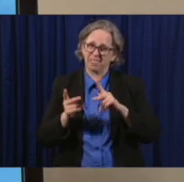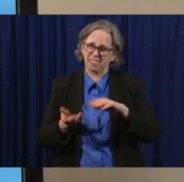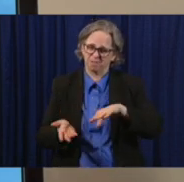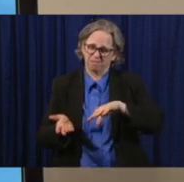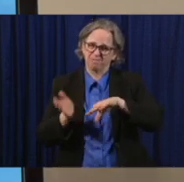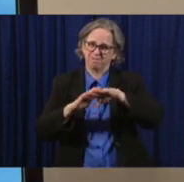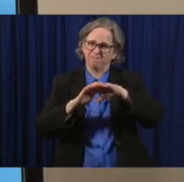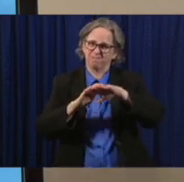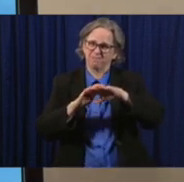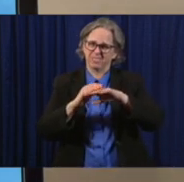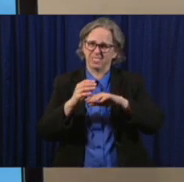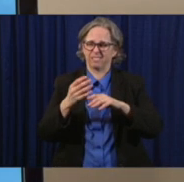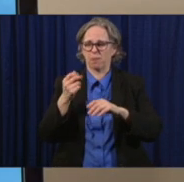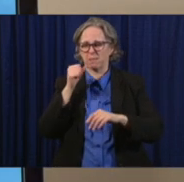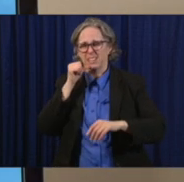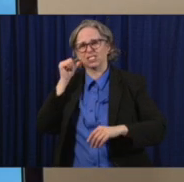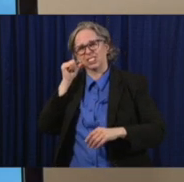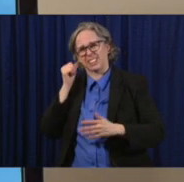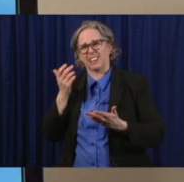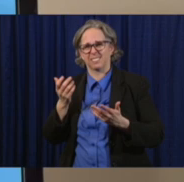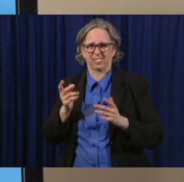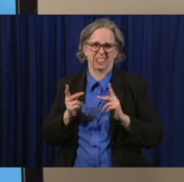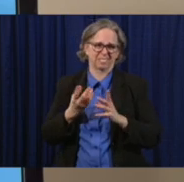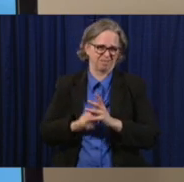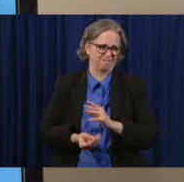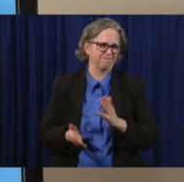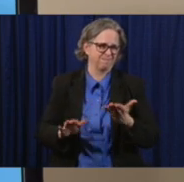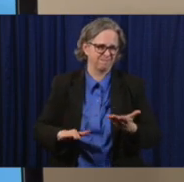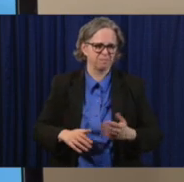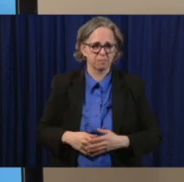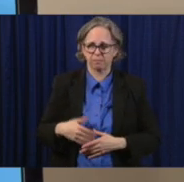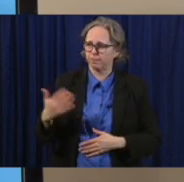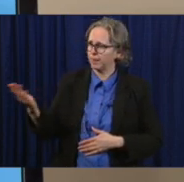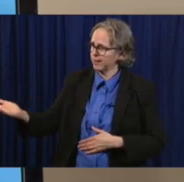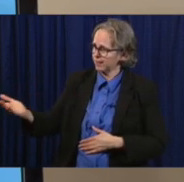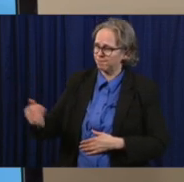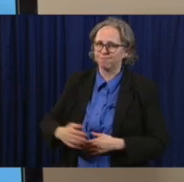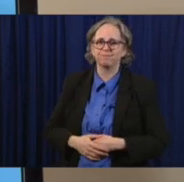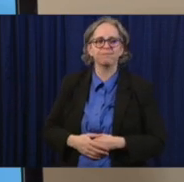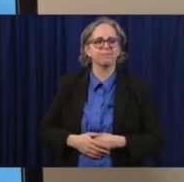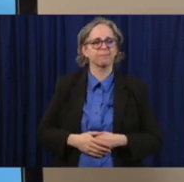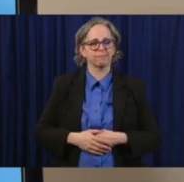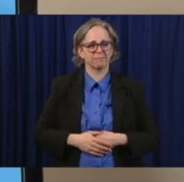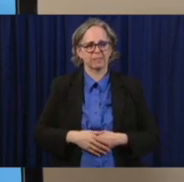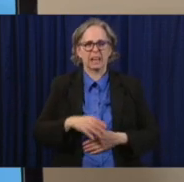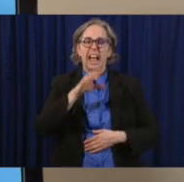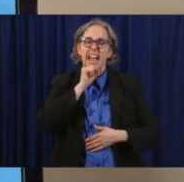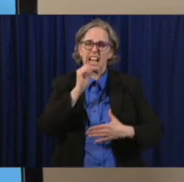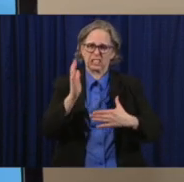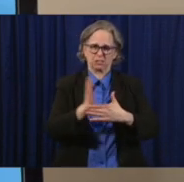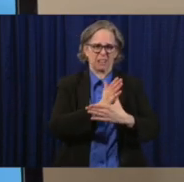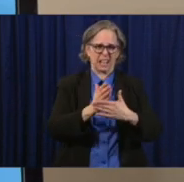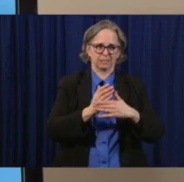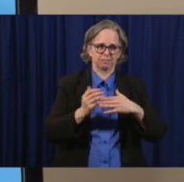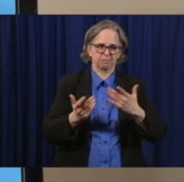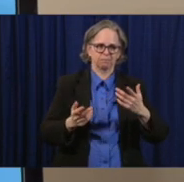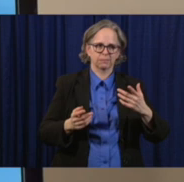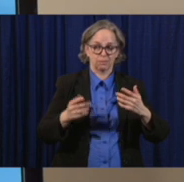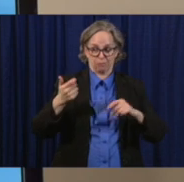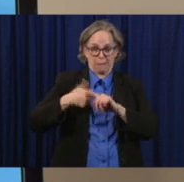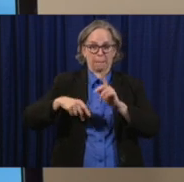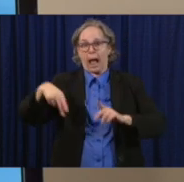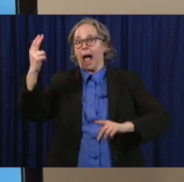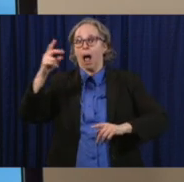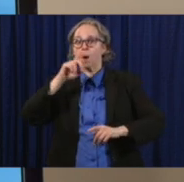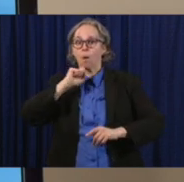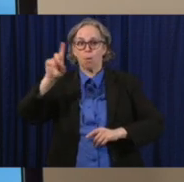yesterday. Next slide. Again, we have this age range going up to 108 now, and our number